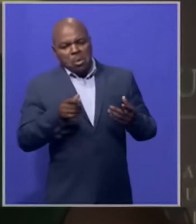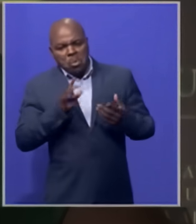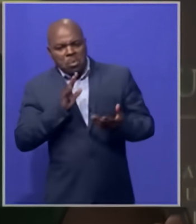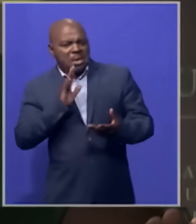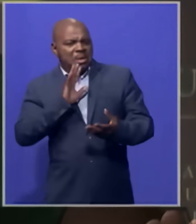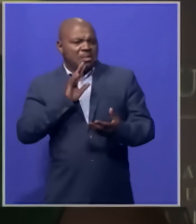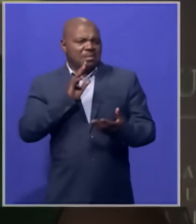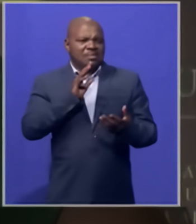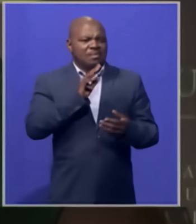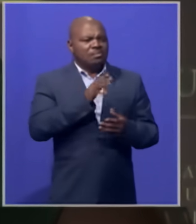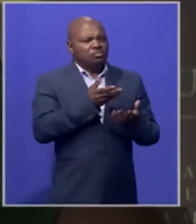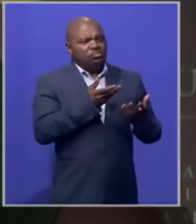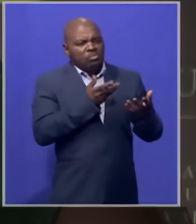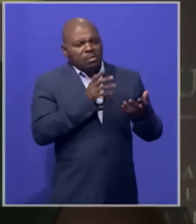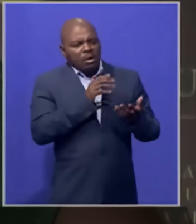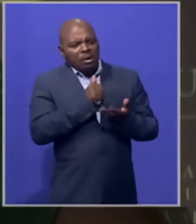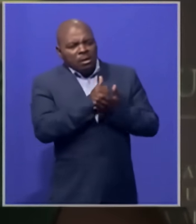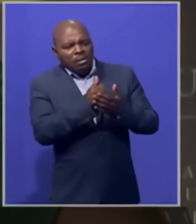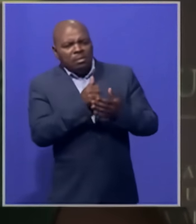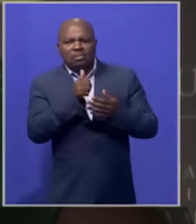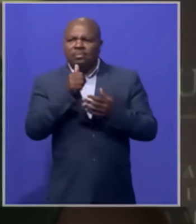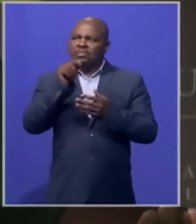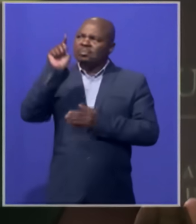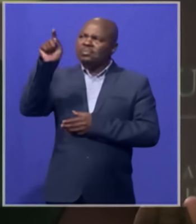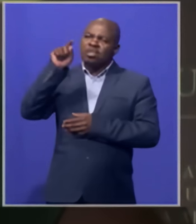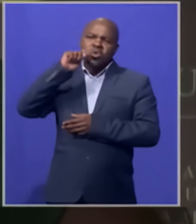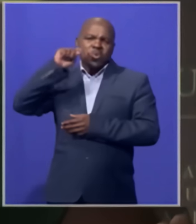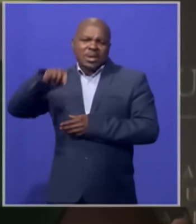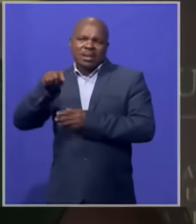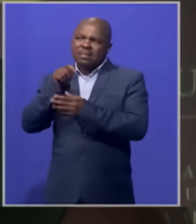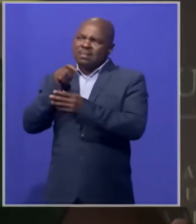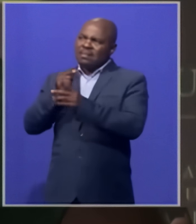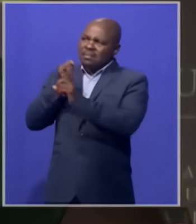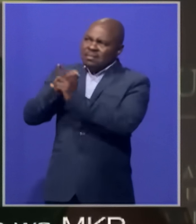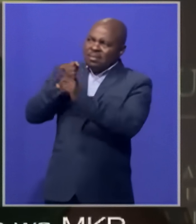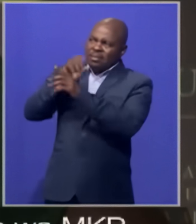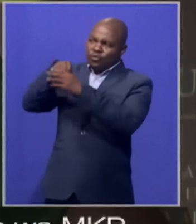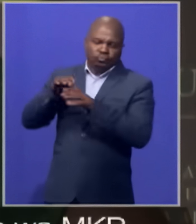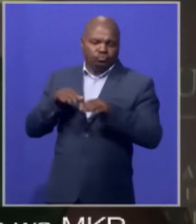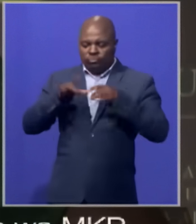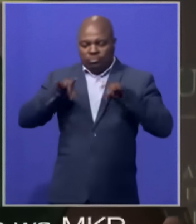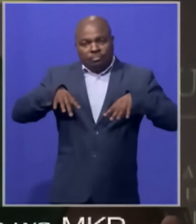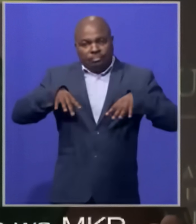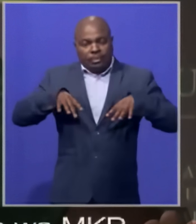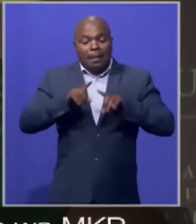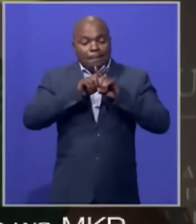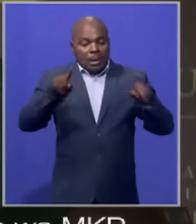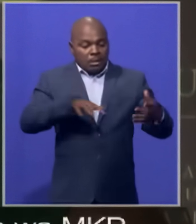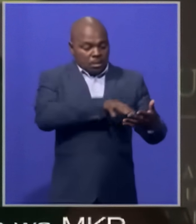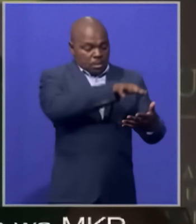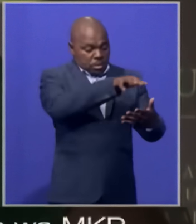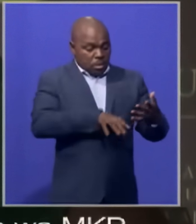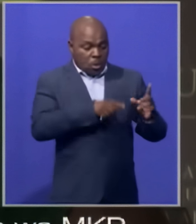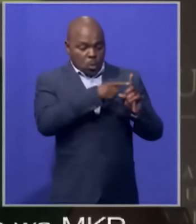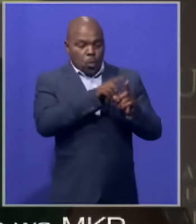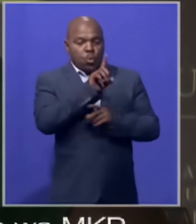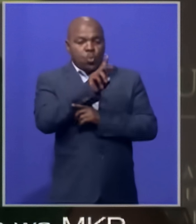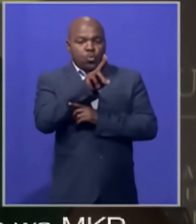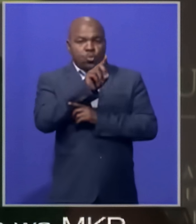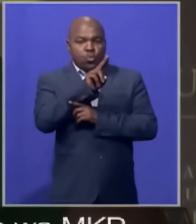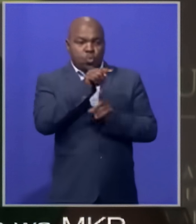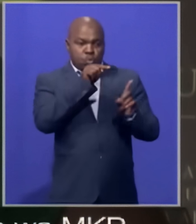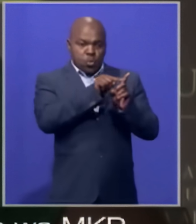of contributing into the fight in Ukraine, and from what we read in the affidavit, to herself is not in